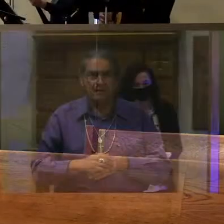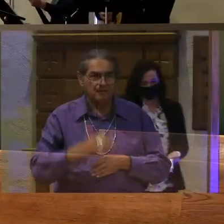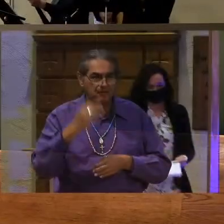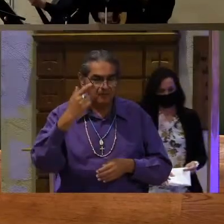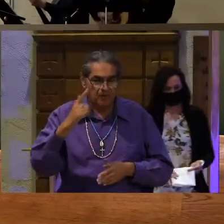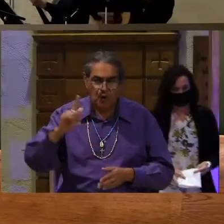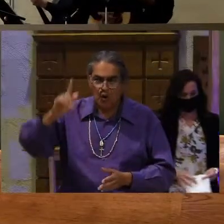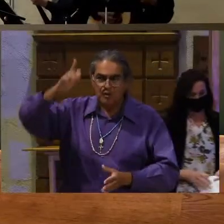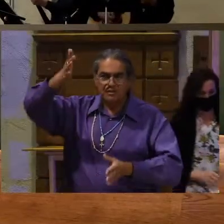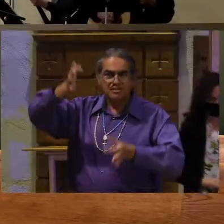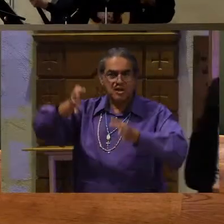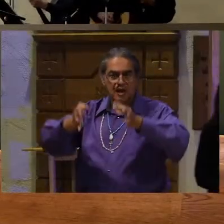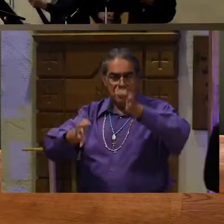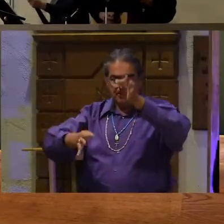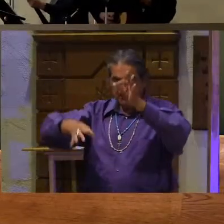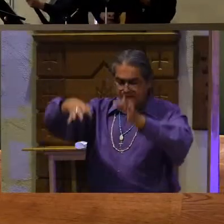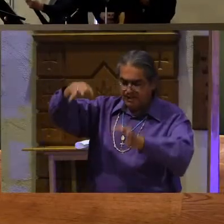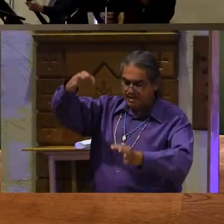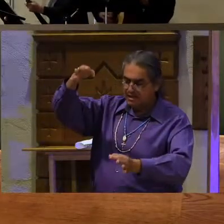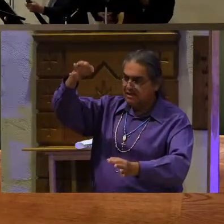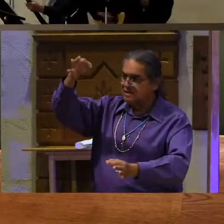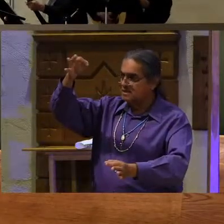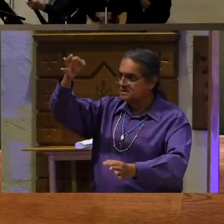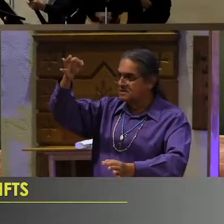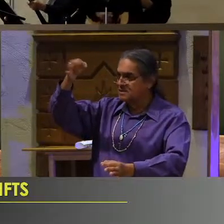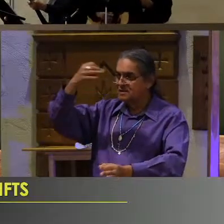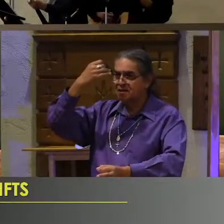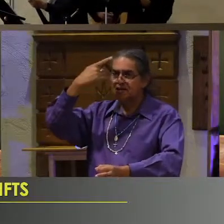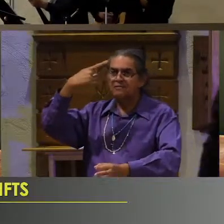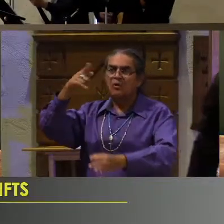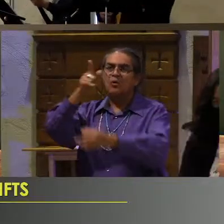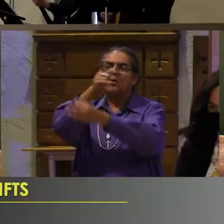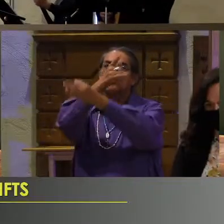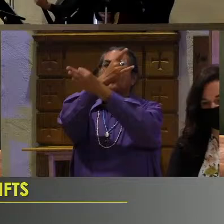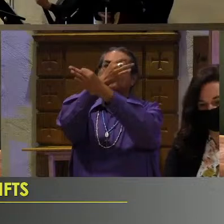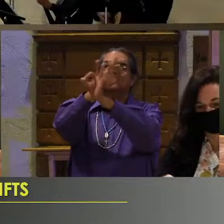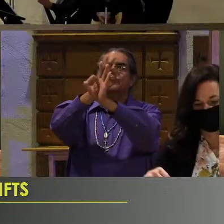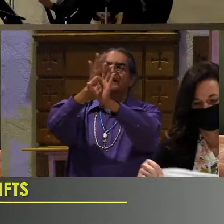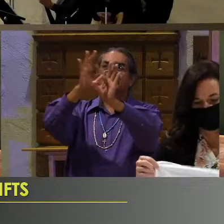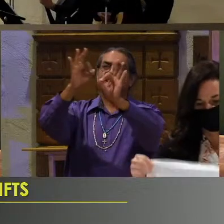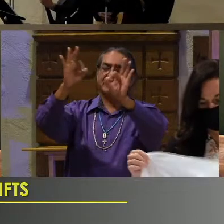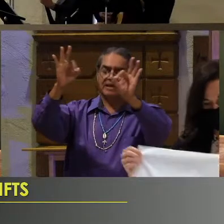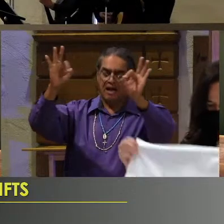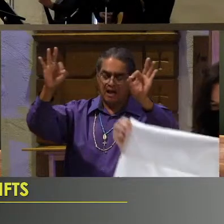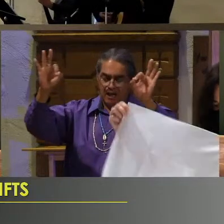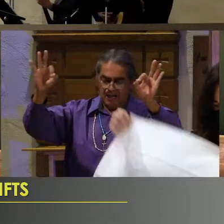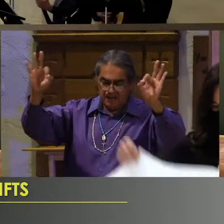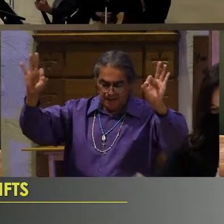Justice for free.